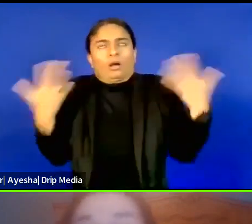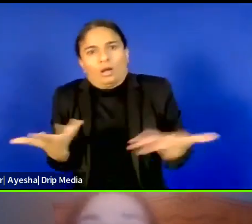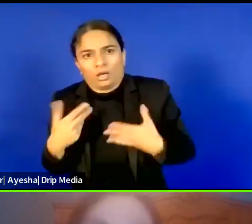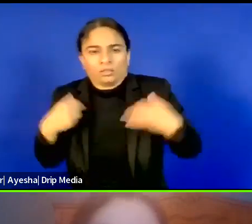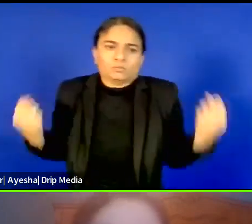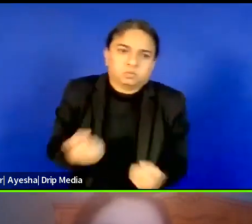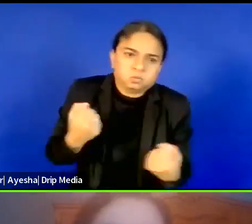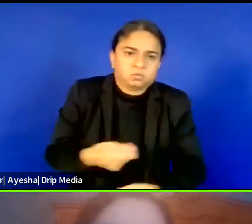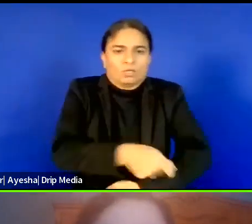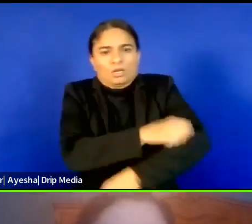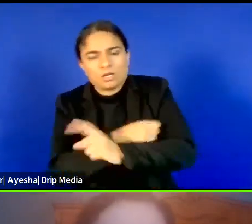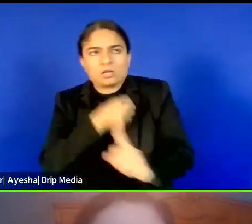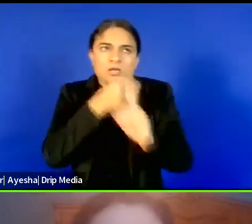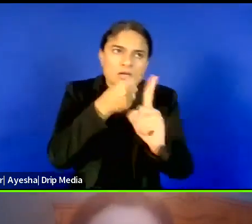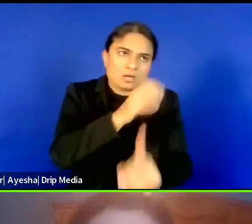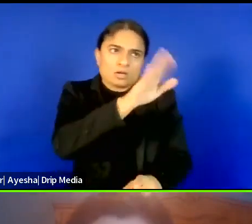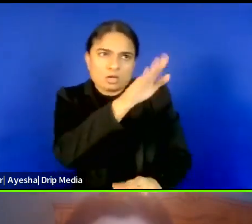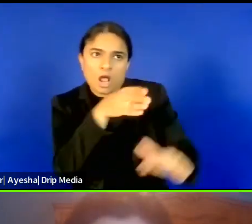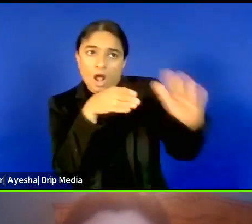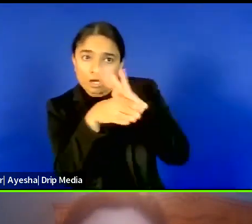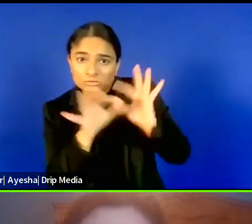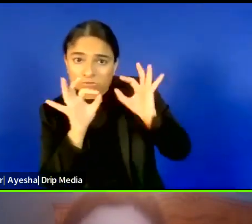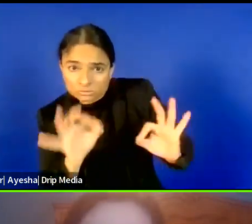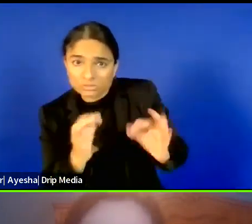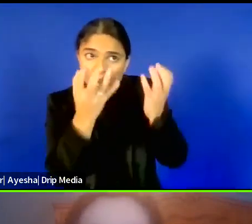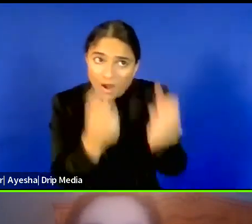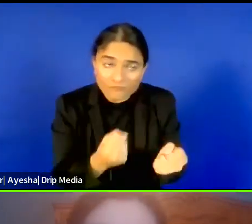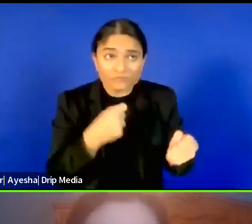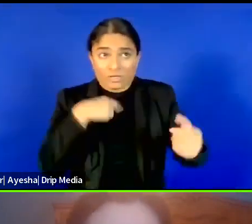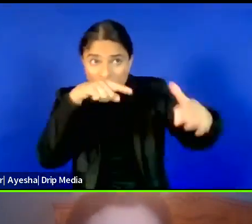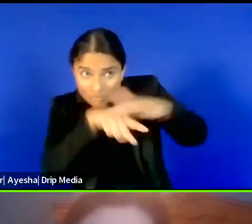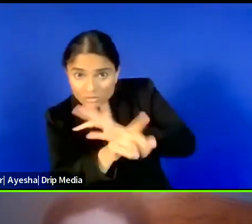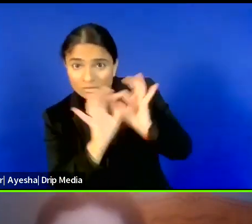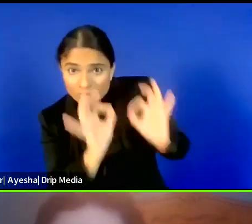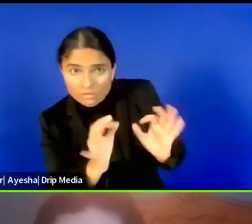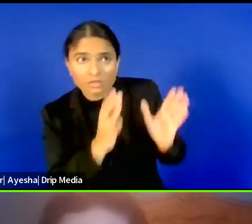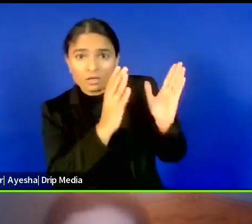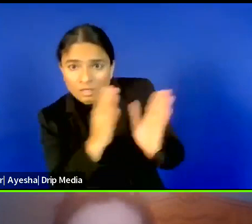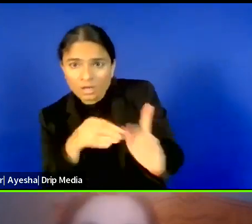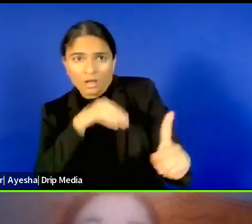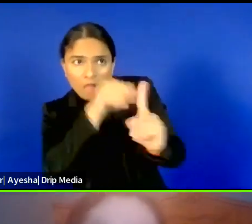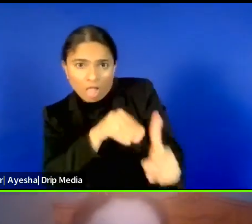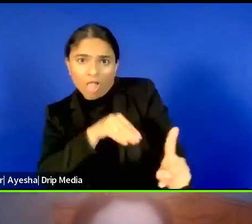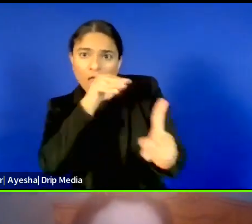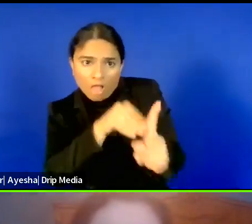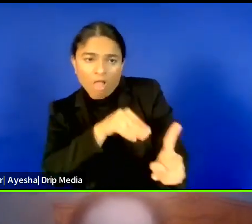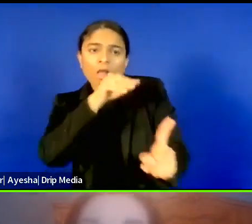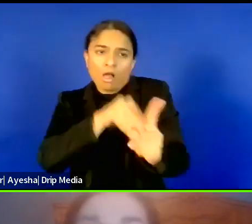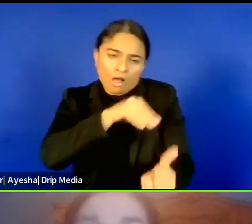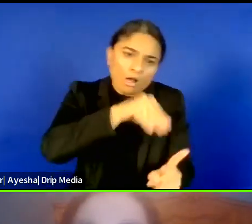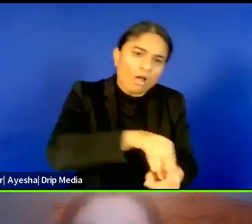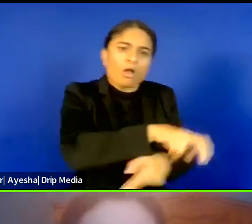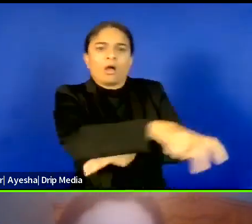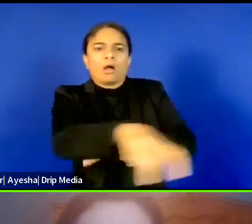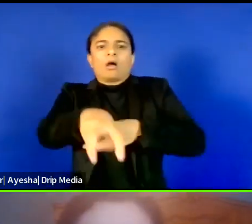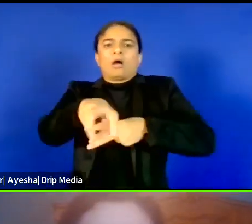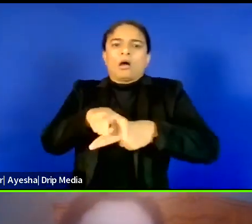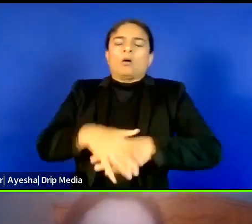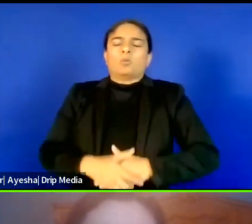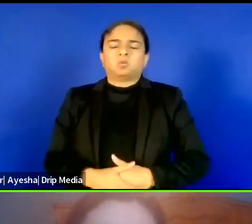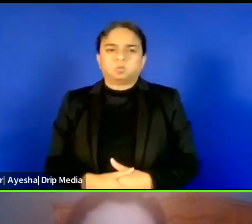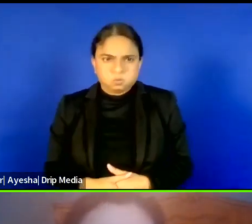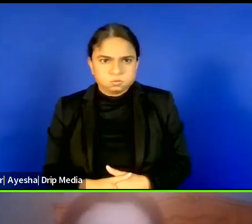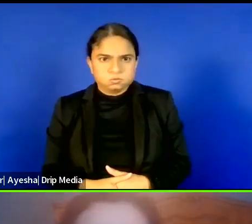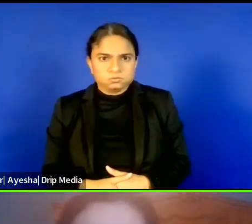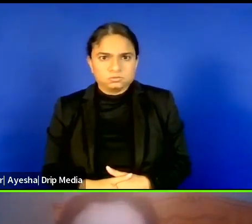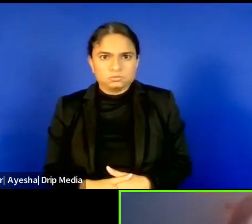able to get a seat at the table. And sometimes, and oftentimes, we missed the opportunity